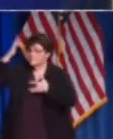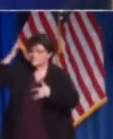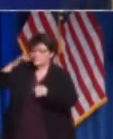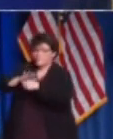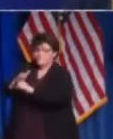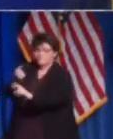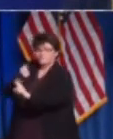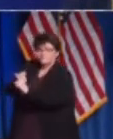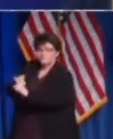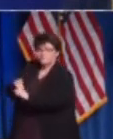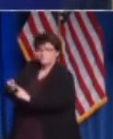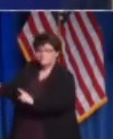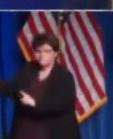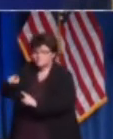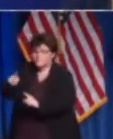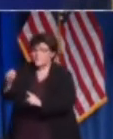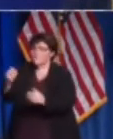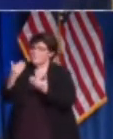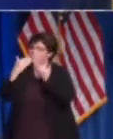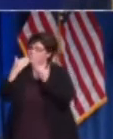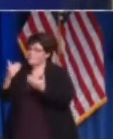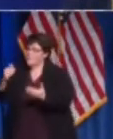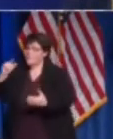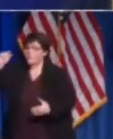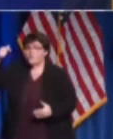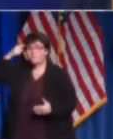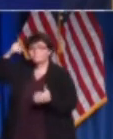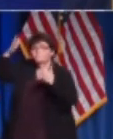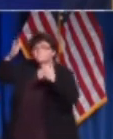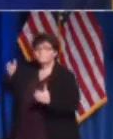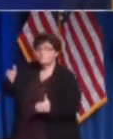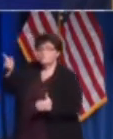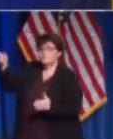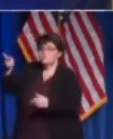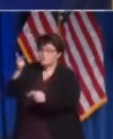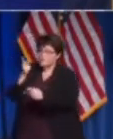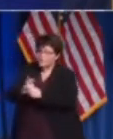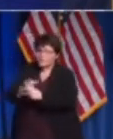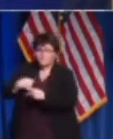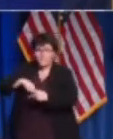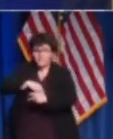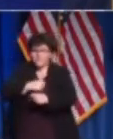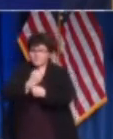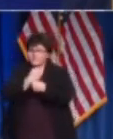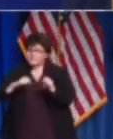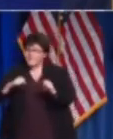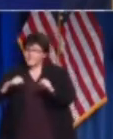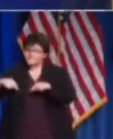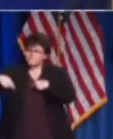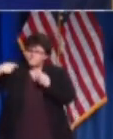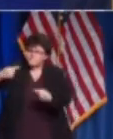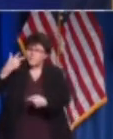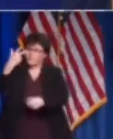governor and the lieutenant governor for keeping us safe and healthy during this very difficult period.